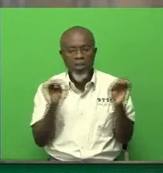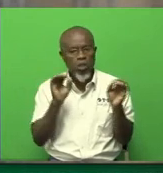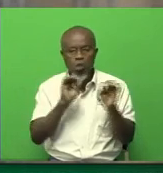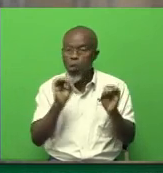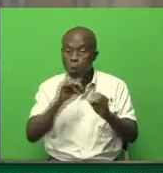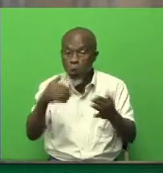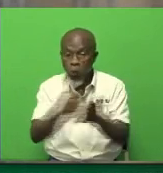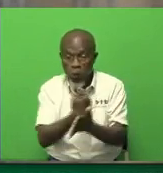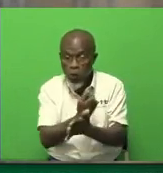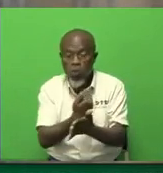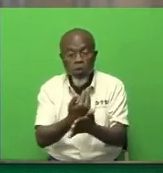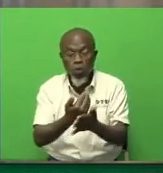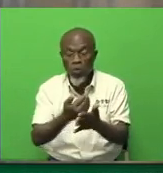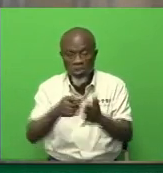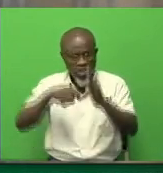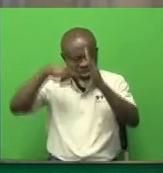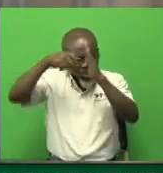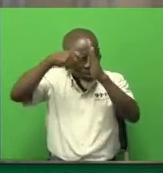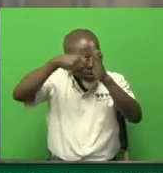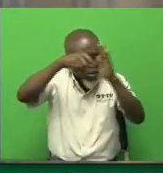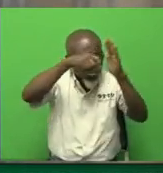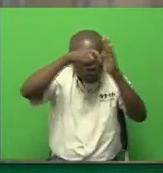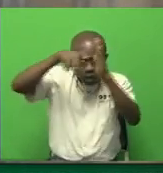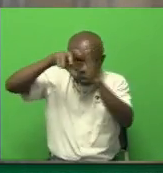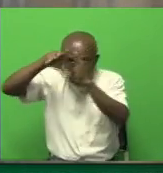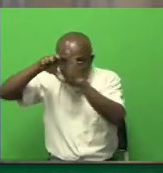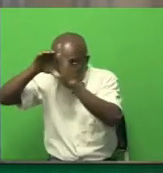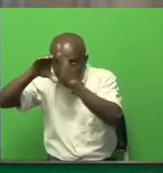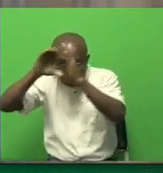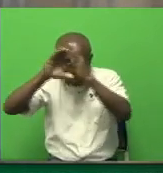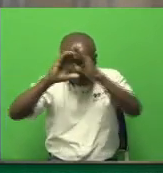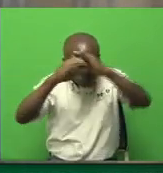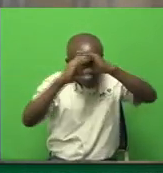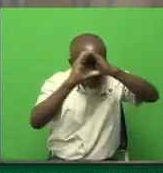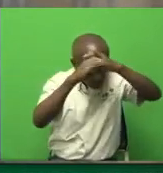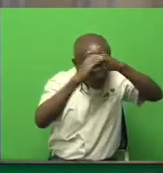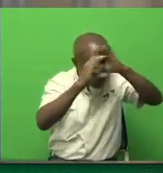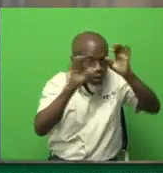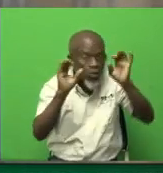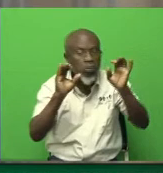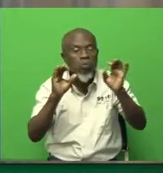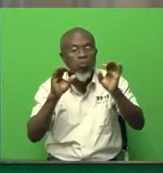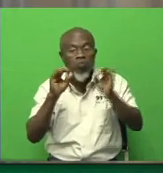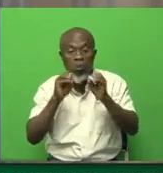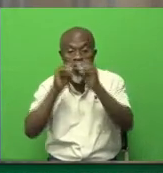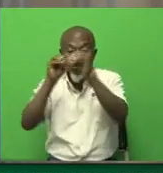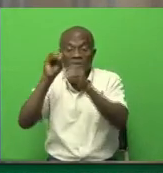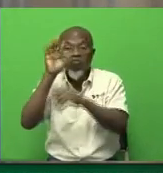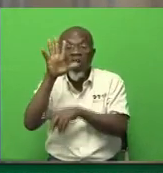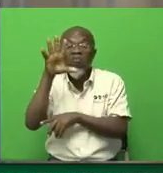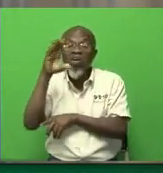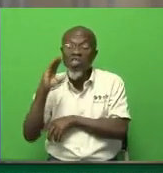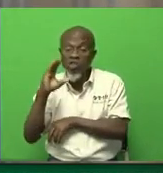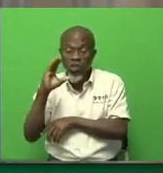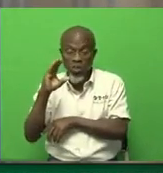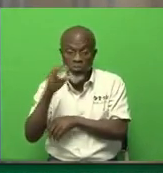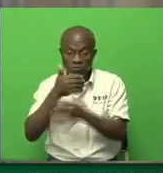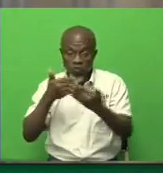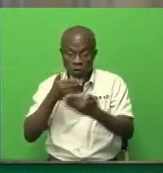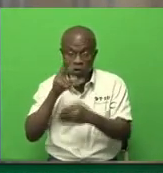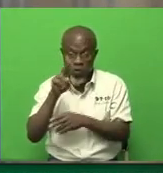CCTV camera again you collapse the Halsey when you came in we had about five we put in about 500 CCTV cameras